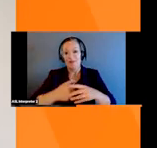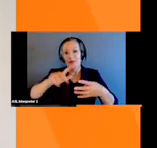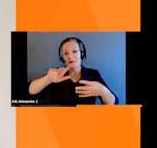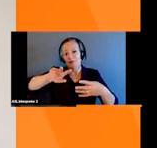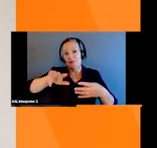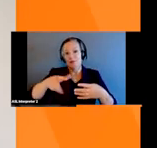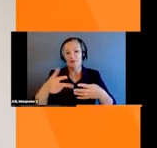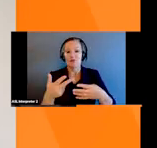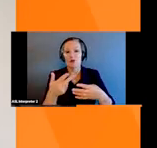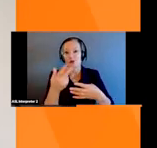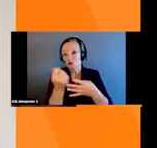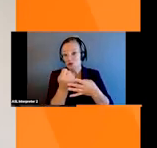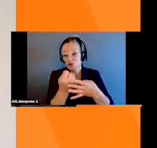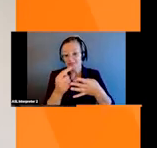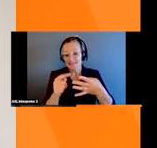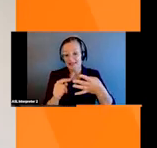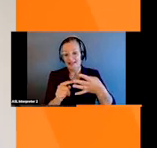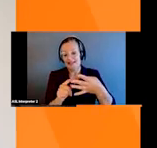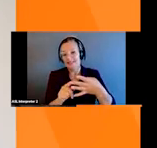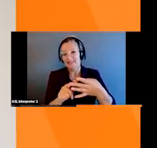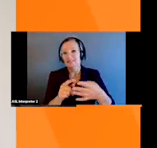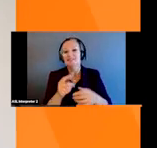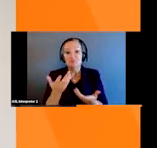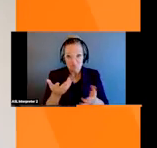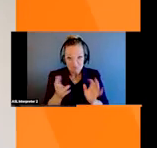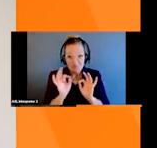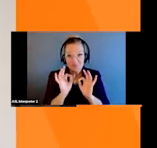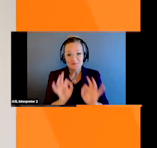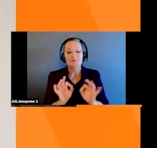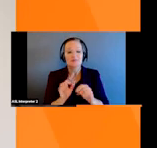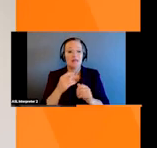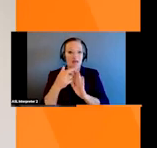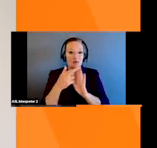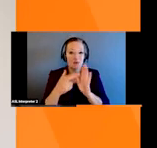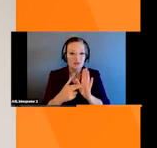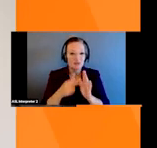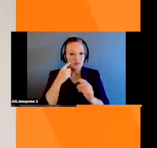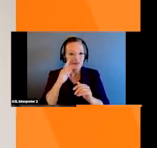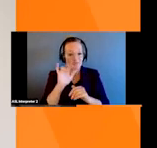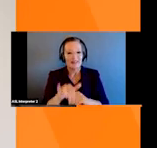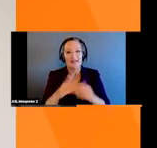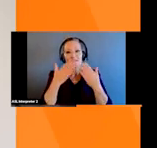for next month and to register. So thank you so much, and we will see you next time.